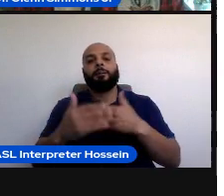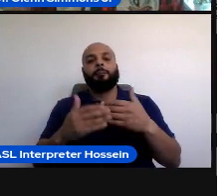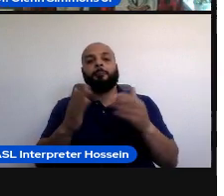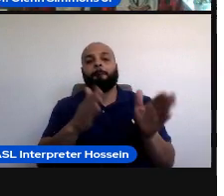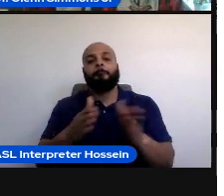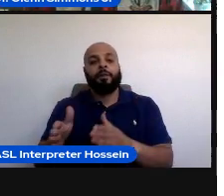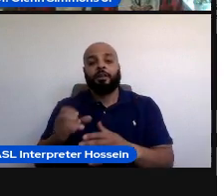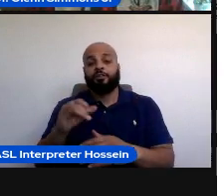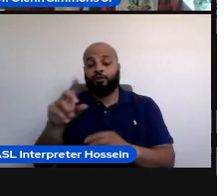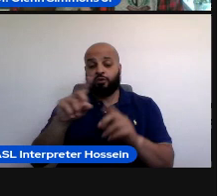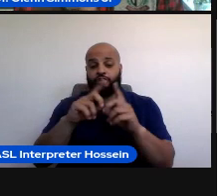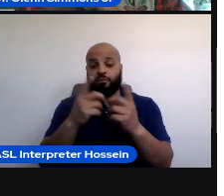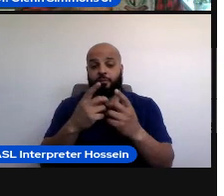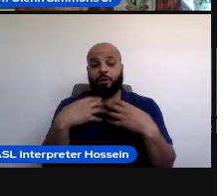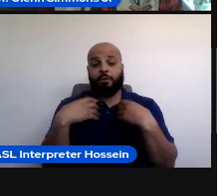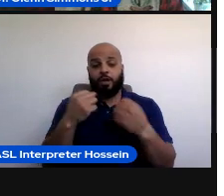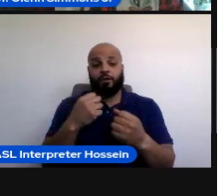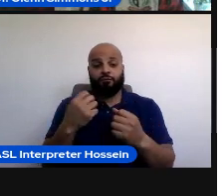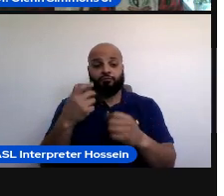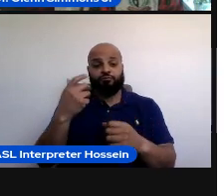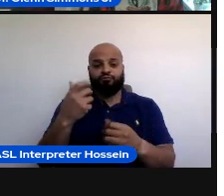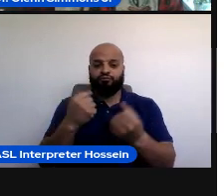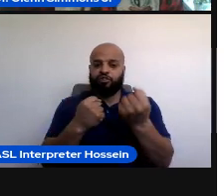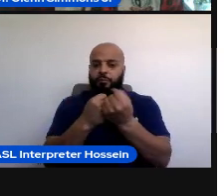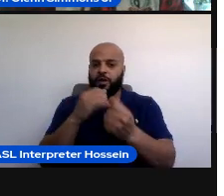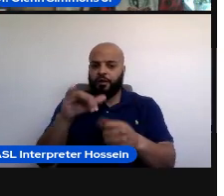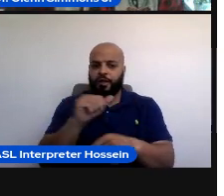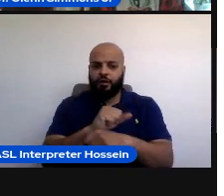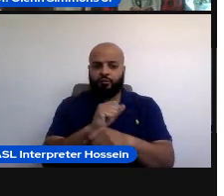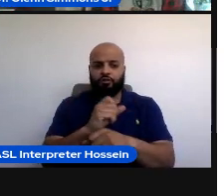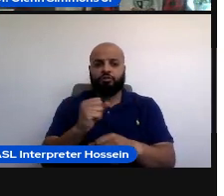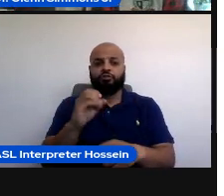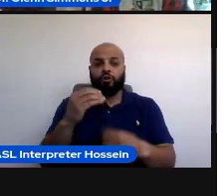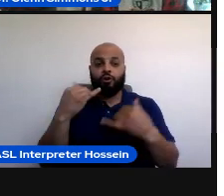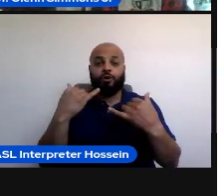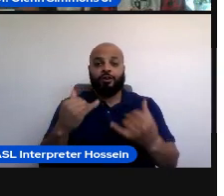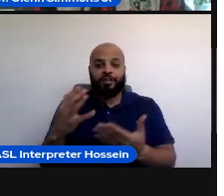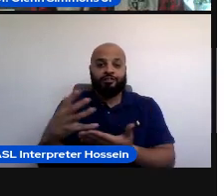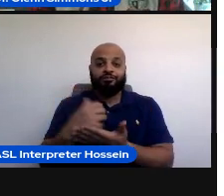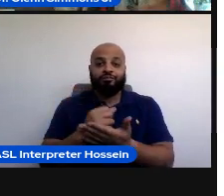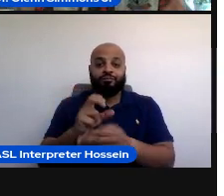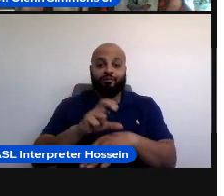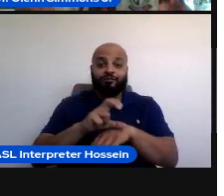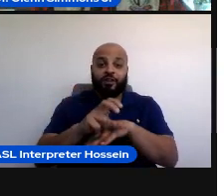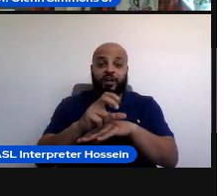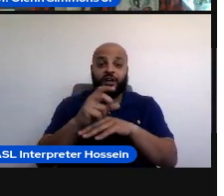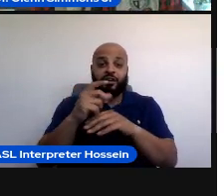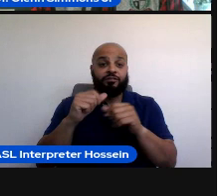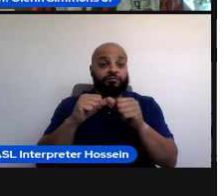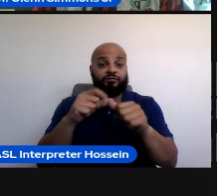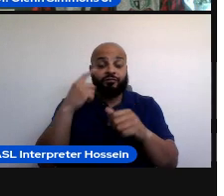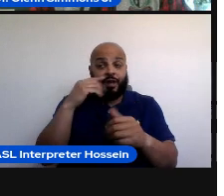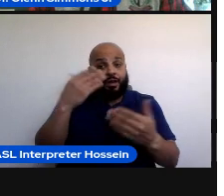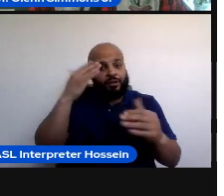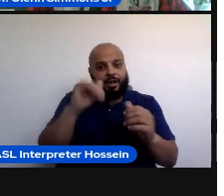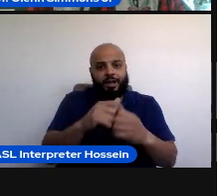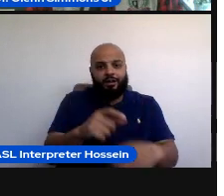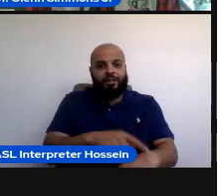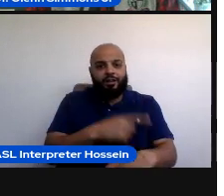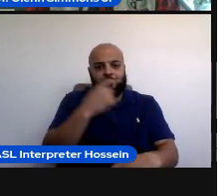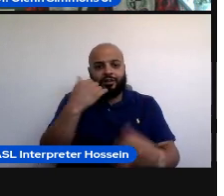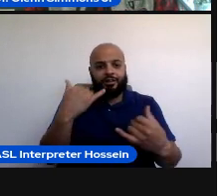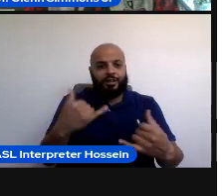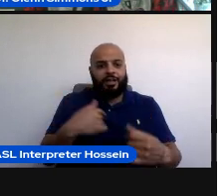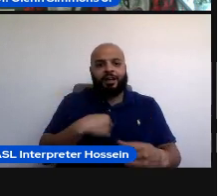Health sponsors that work. So it has sustained funding going forward for I don't know how long, because as you all know, at this point, I'm no longer